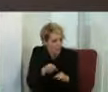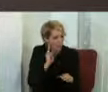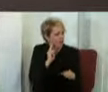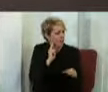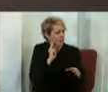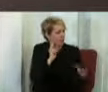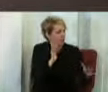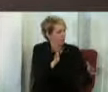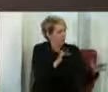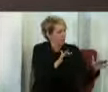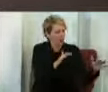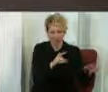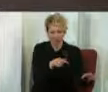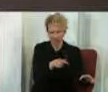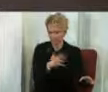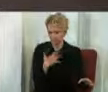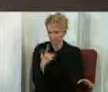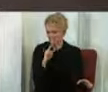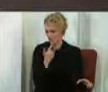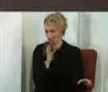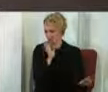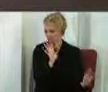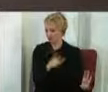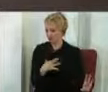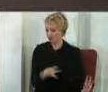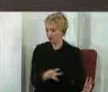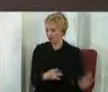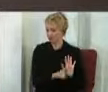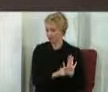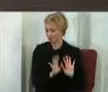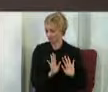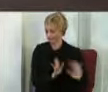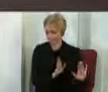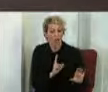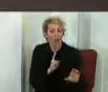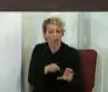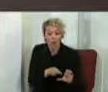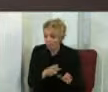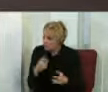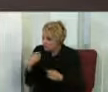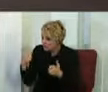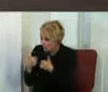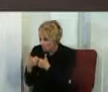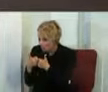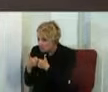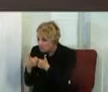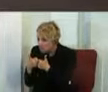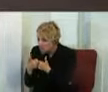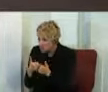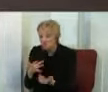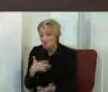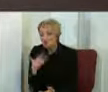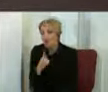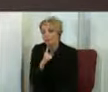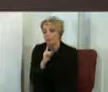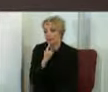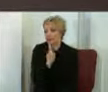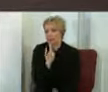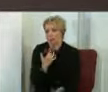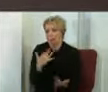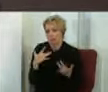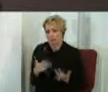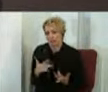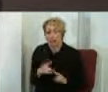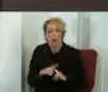when congregations disappoint us. And believe me, sometimes it's hard when congregations disappoint us. But there is so much trying to